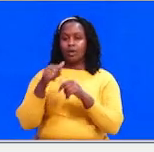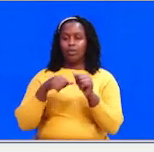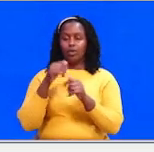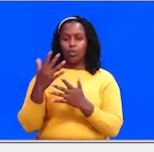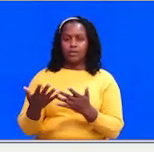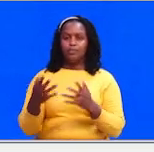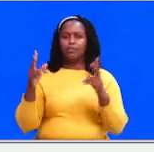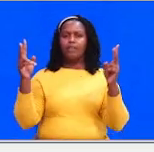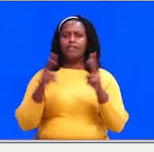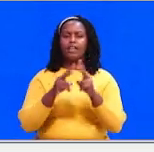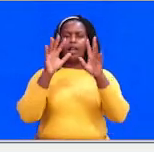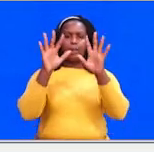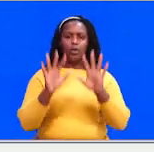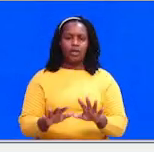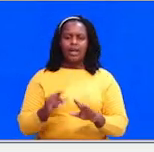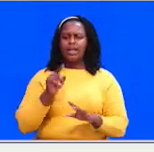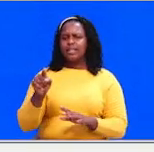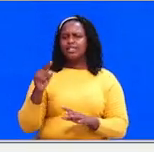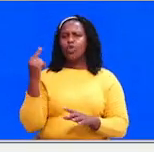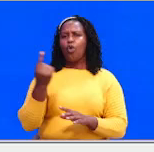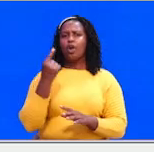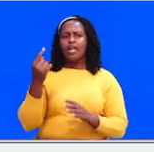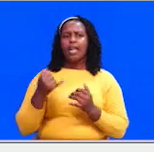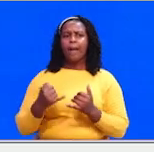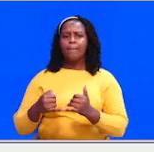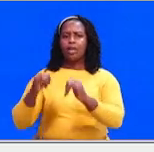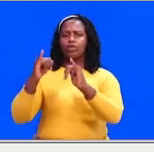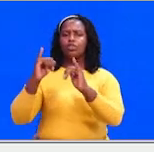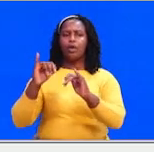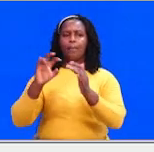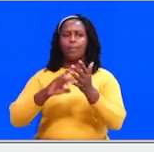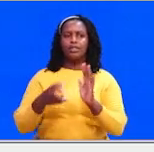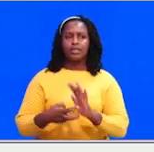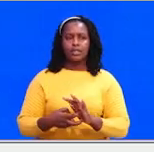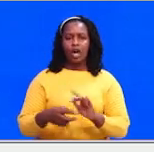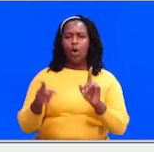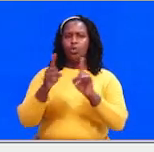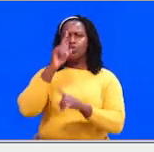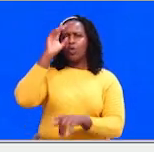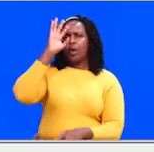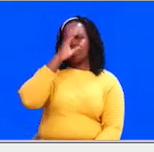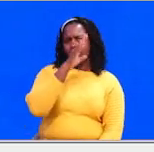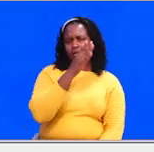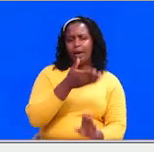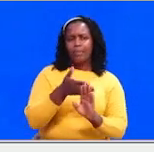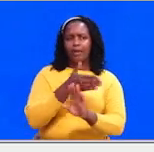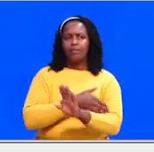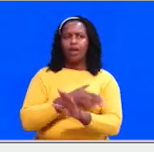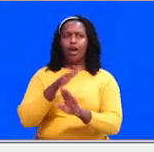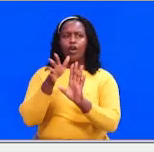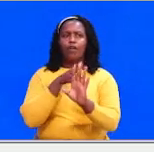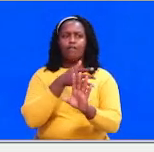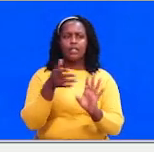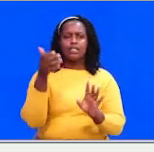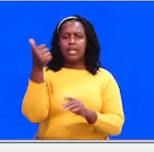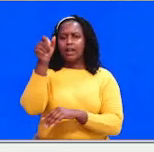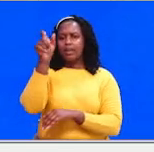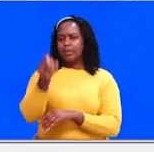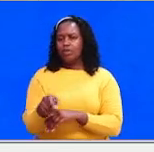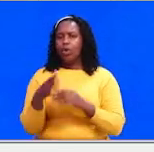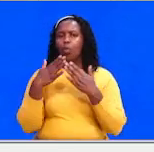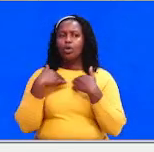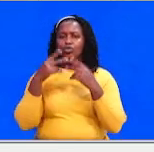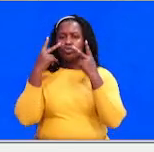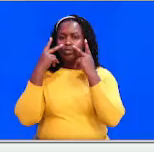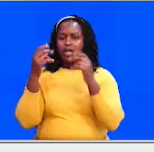useful. They were like the pilot project. Okay. So the doubting Thomas, like the Bible, before I could convince anyone, they want to see a working